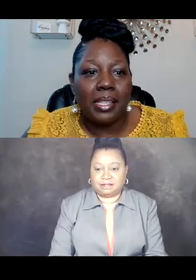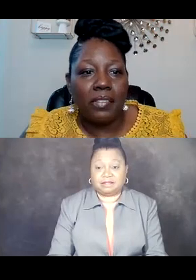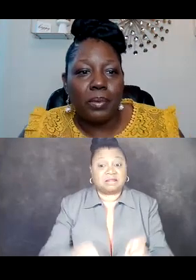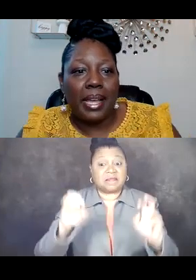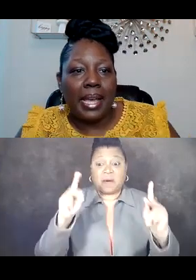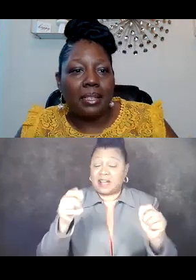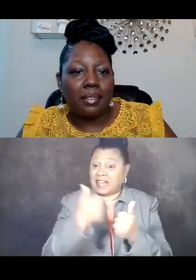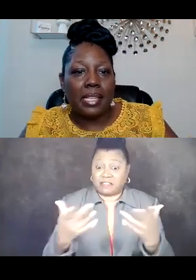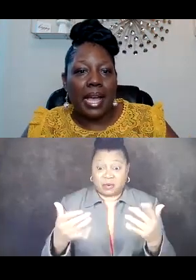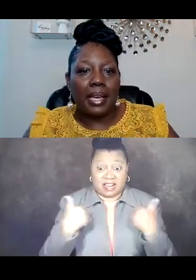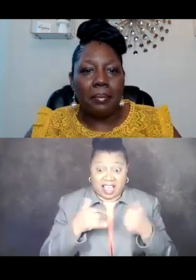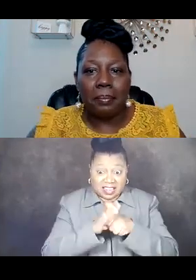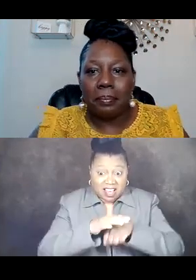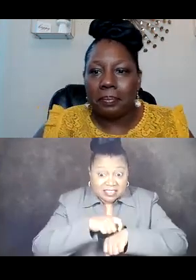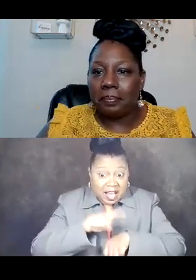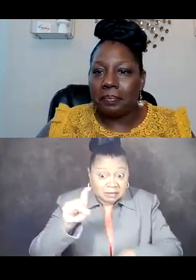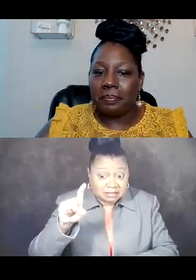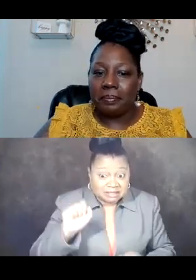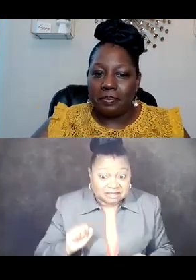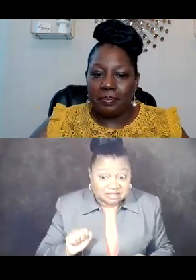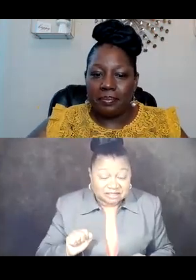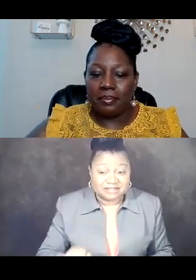All right, has everyone had enough time?